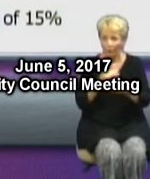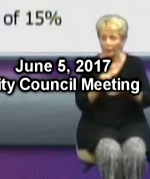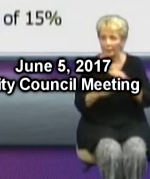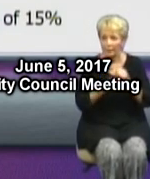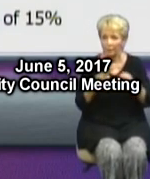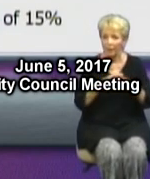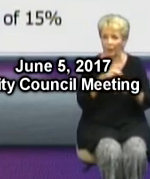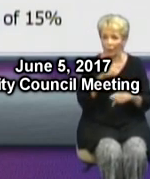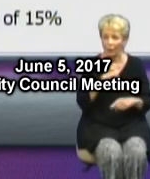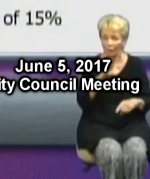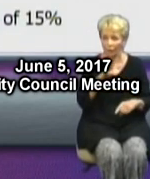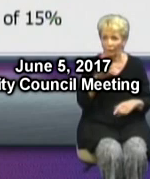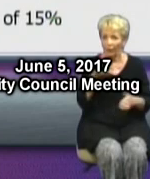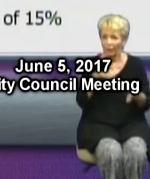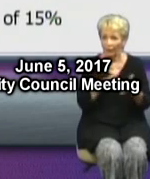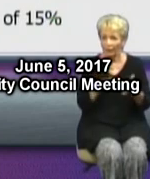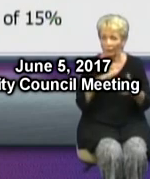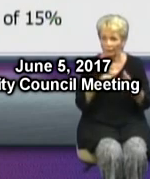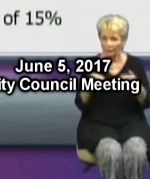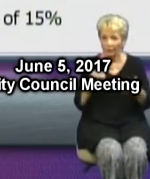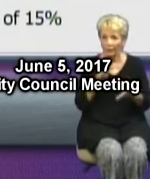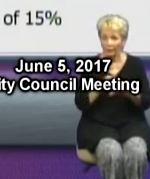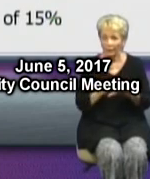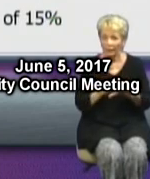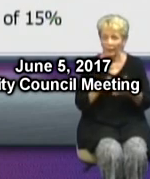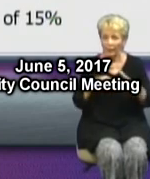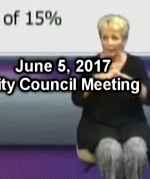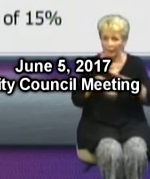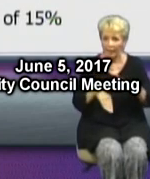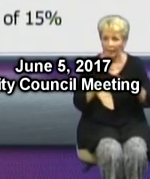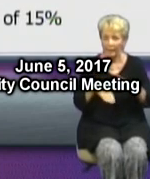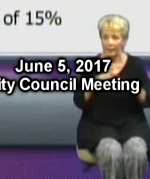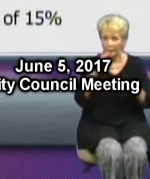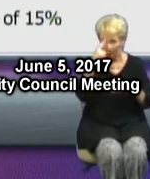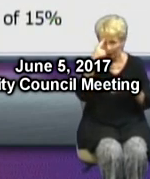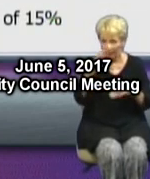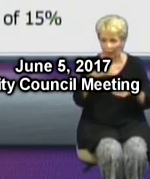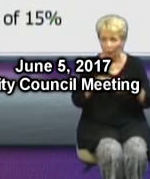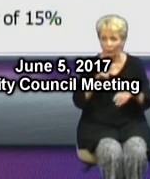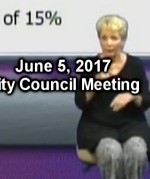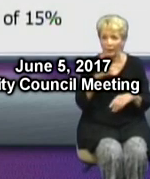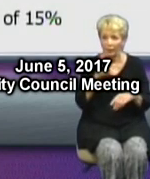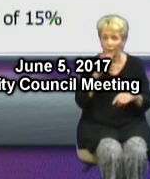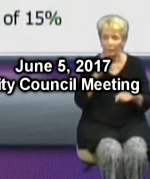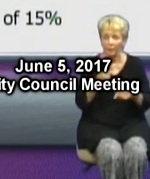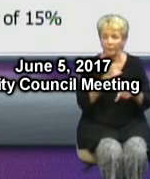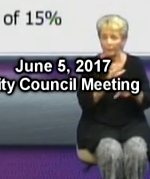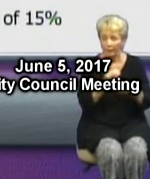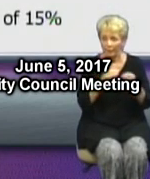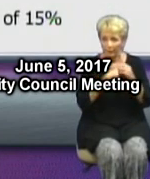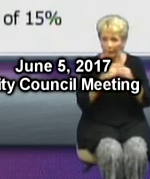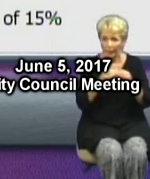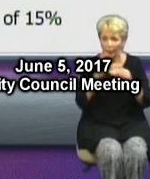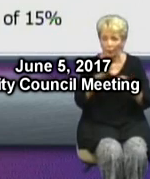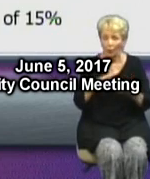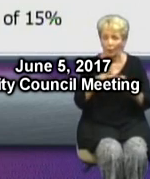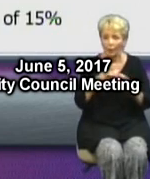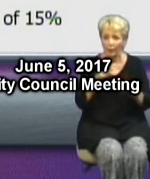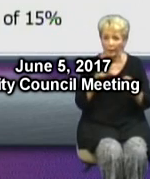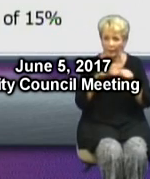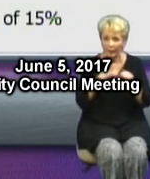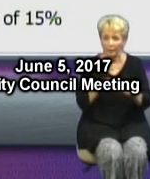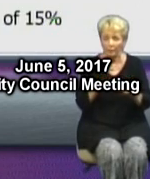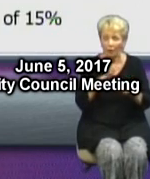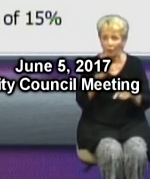about $145,000, that's less than a cent on the tax rate, would maintain intact your policy of keeping a